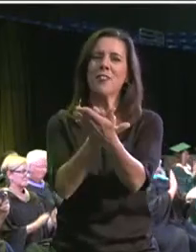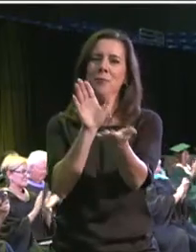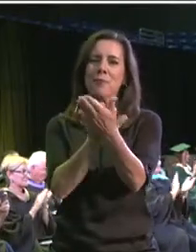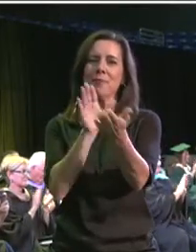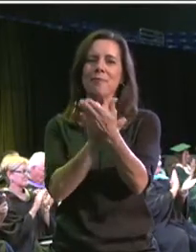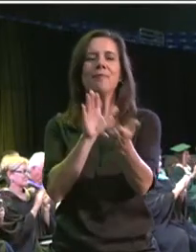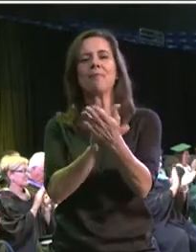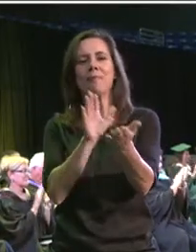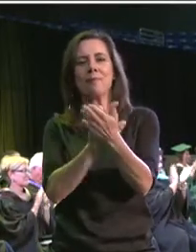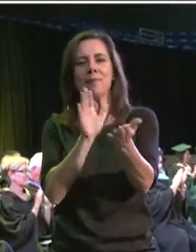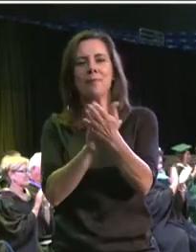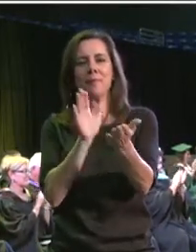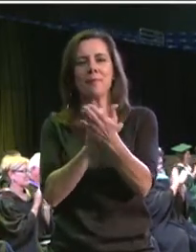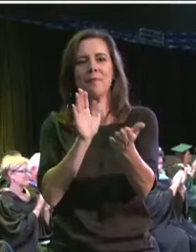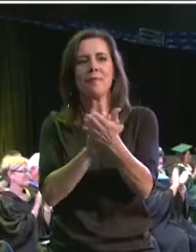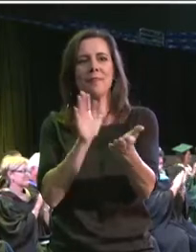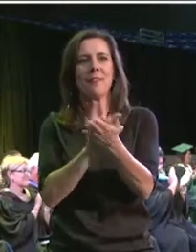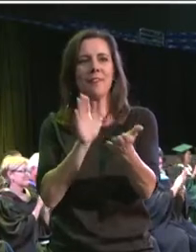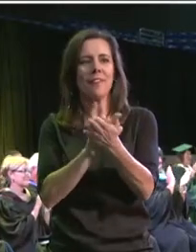applause.